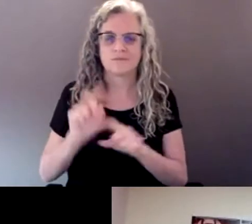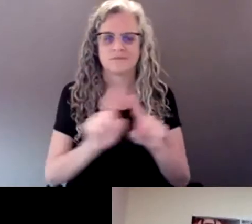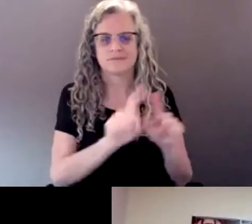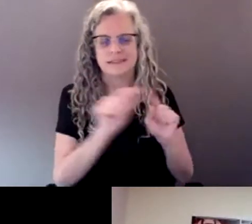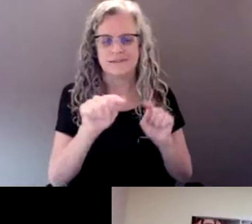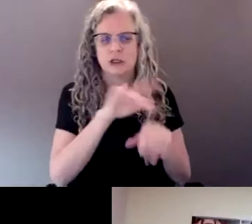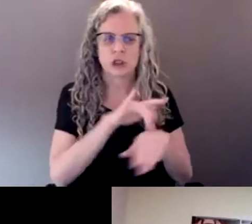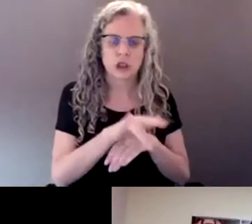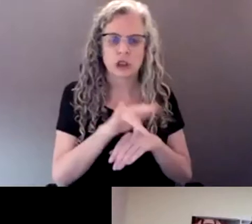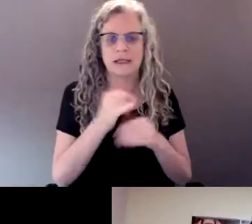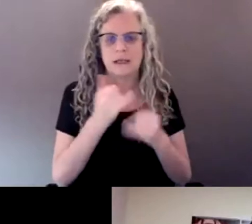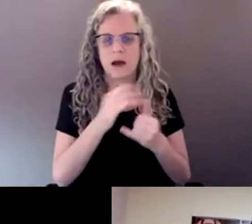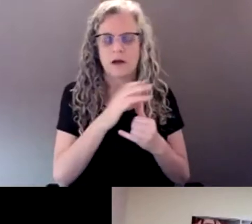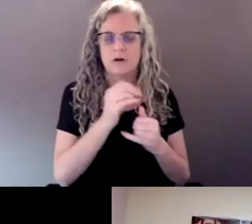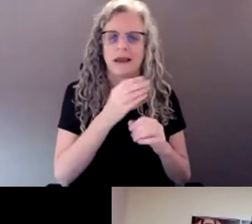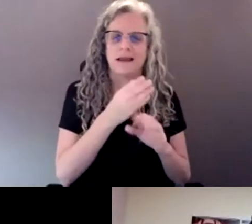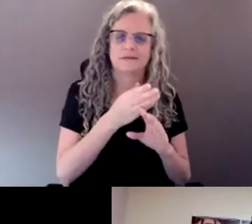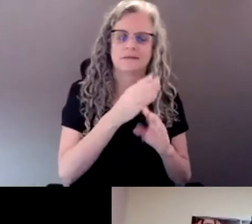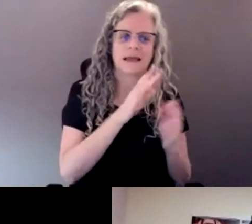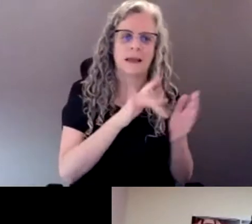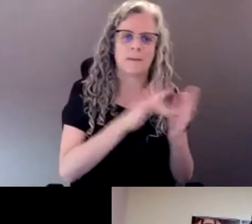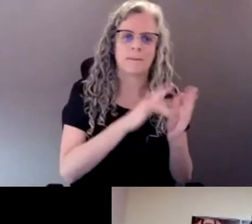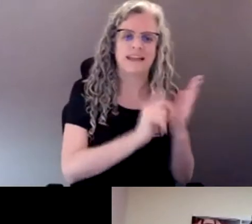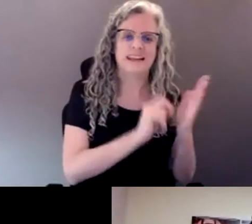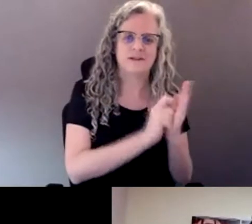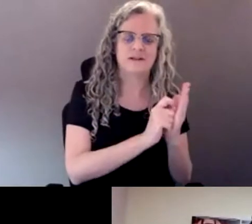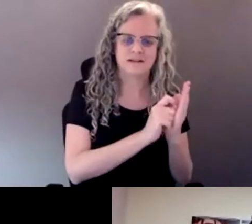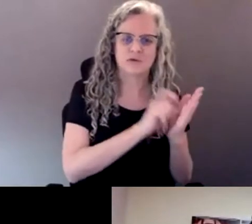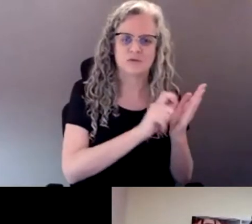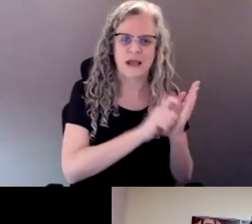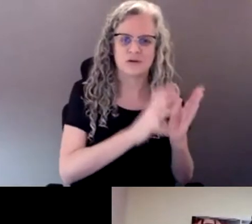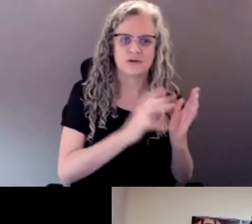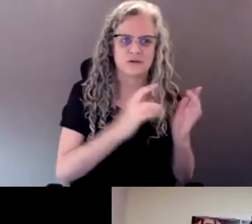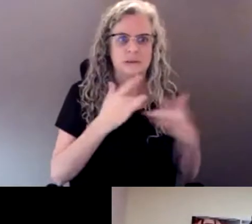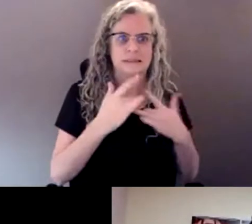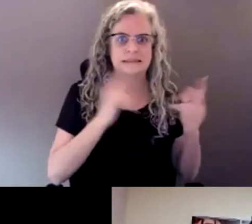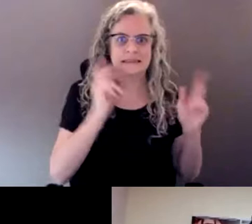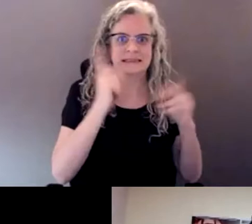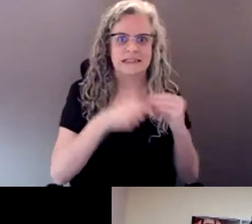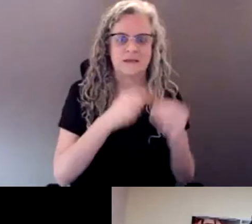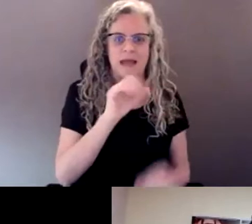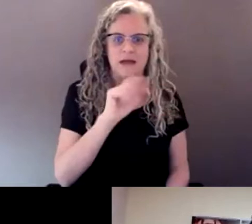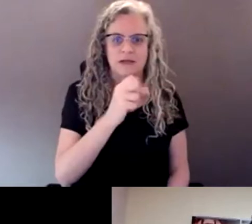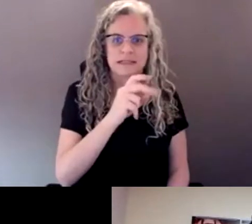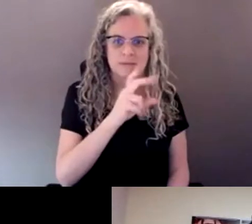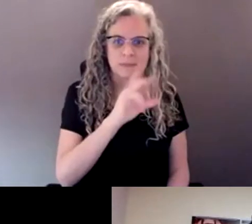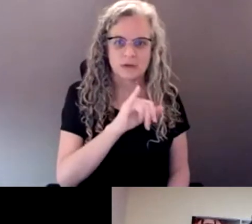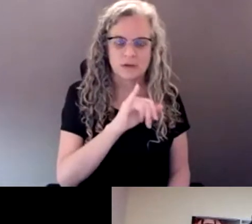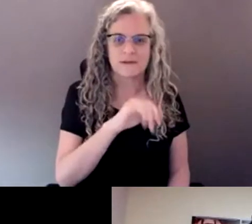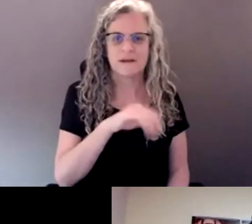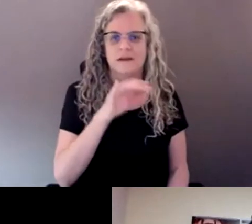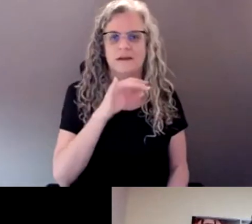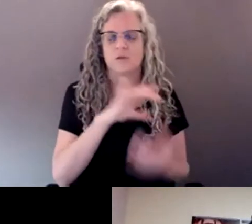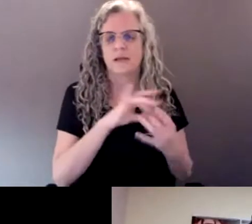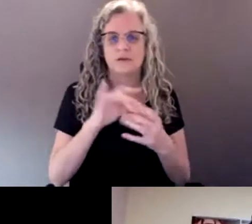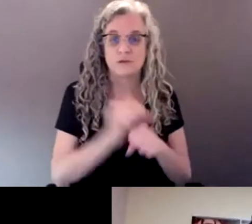and medieval treatises, very anxious about the conspiratorial capacities of slaves, of